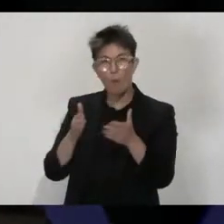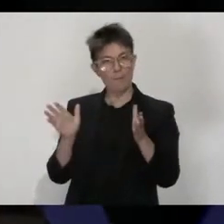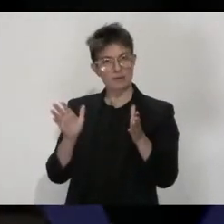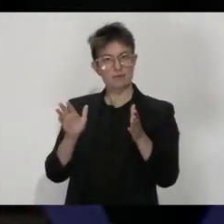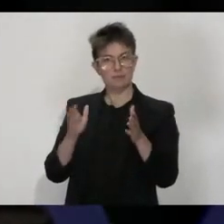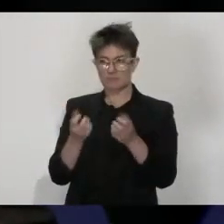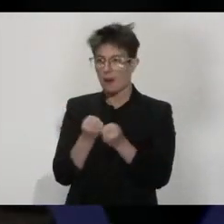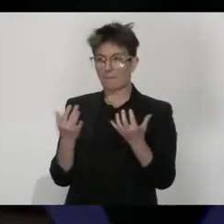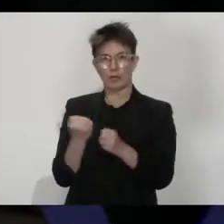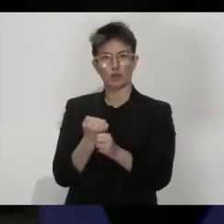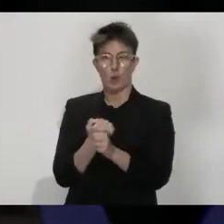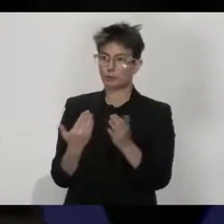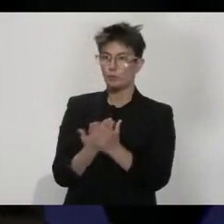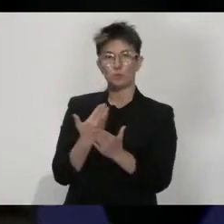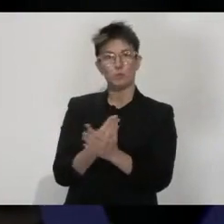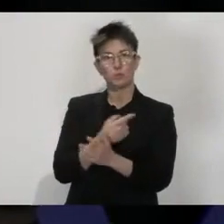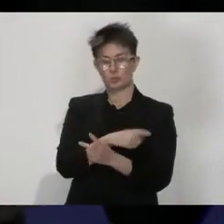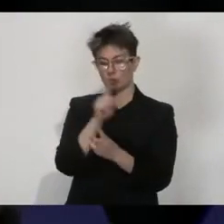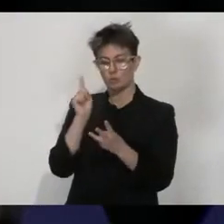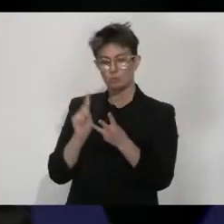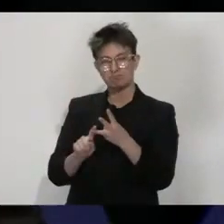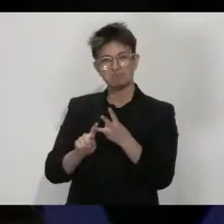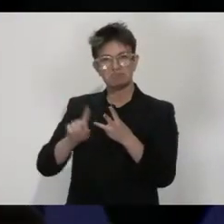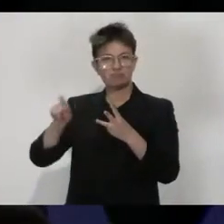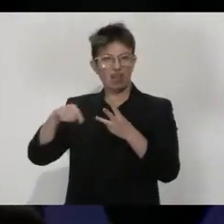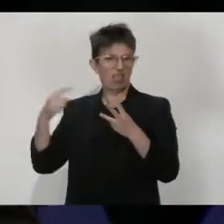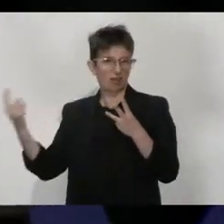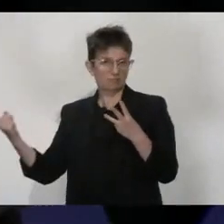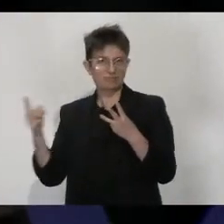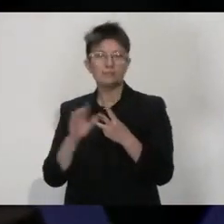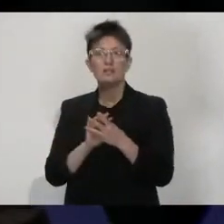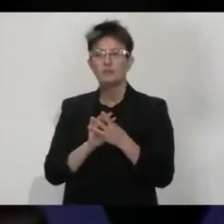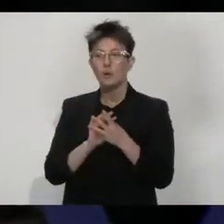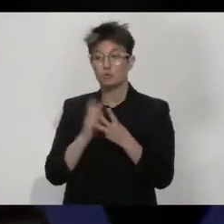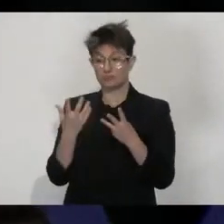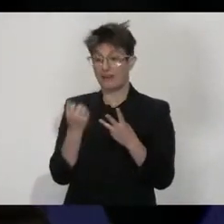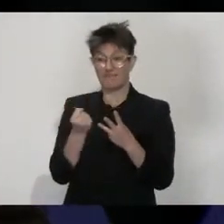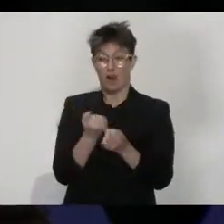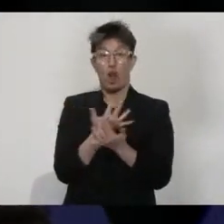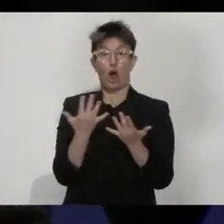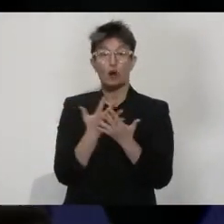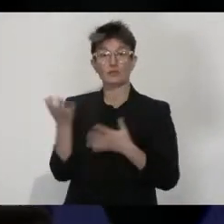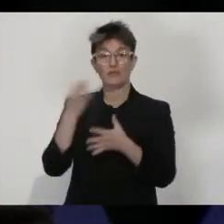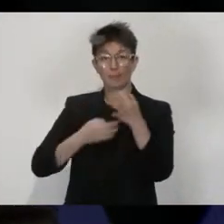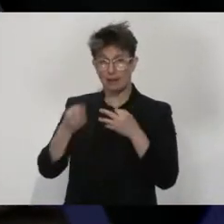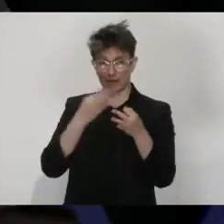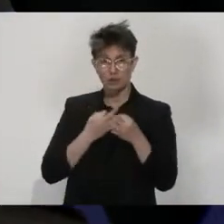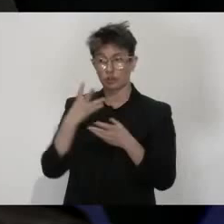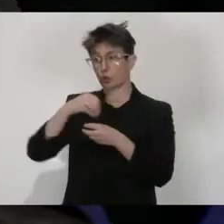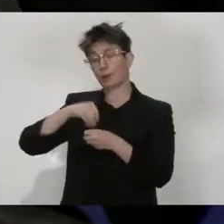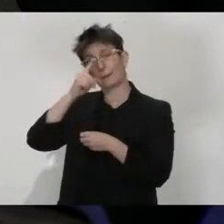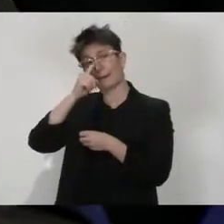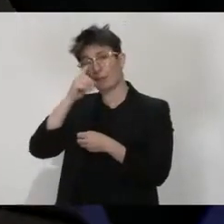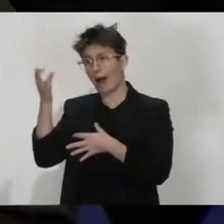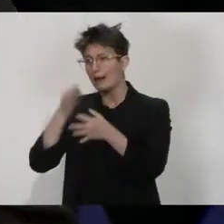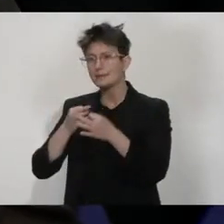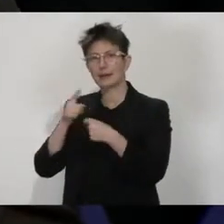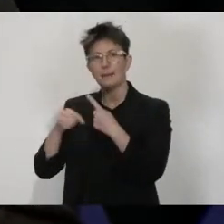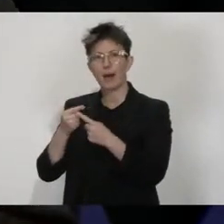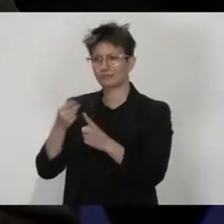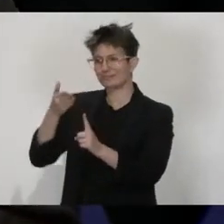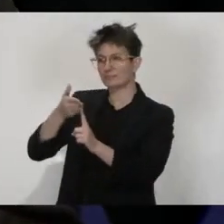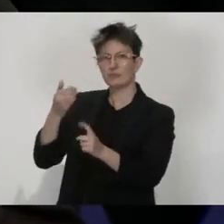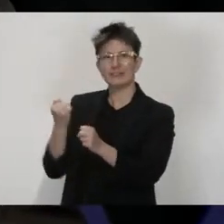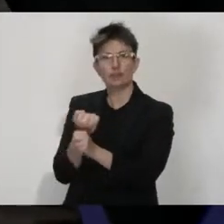150 projects, and clearly there were people advocating for particular projects or particular regions within that. So it is a